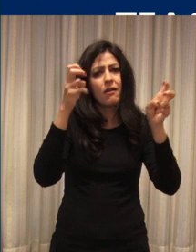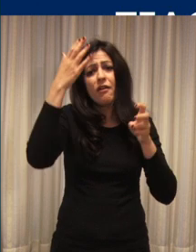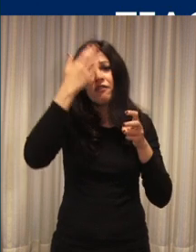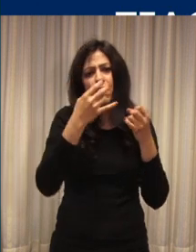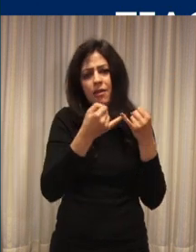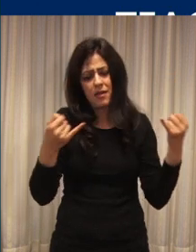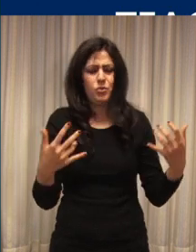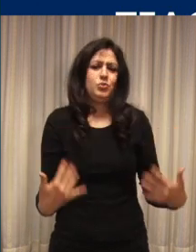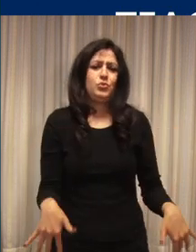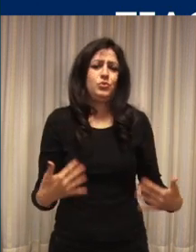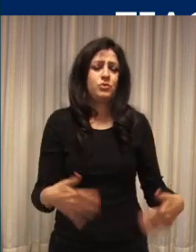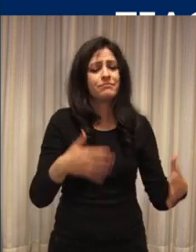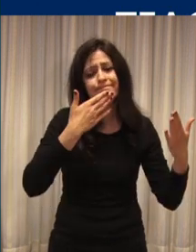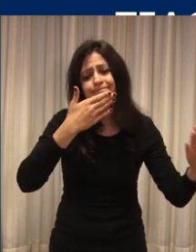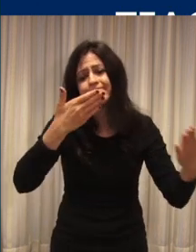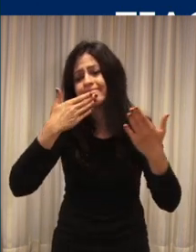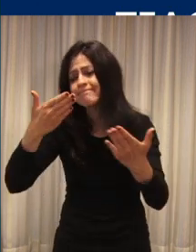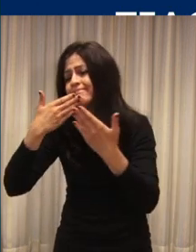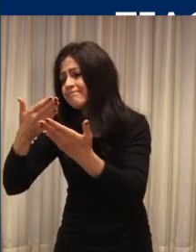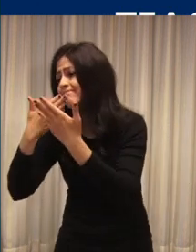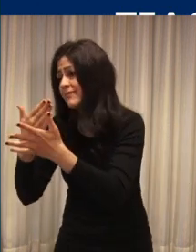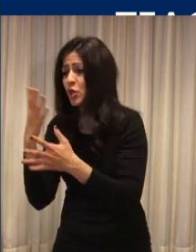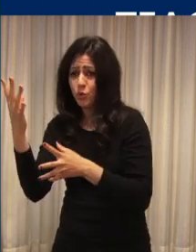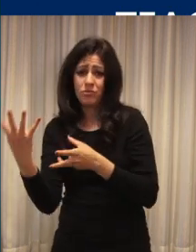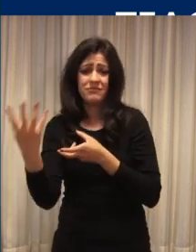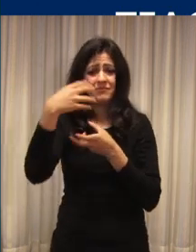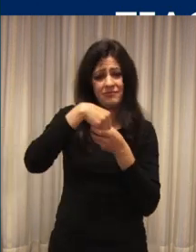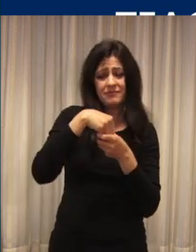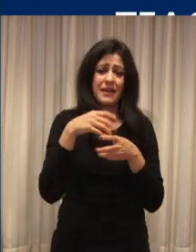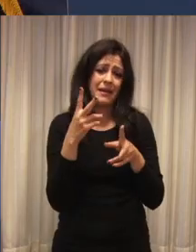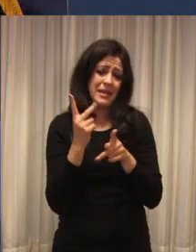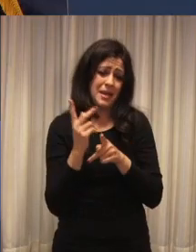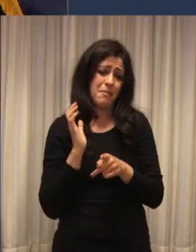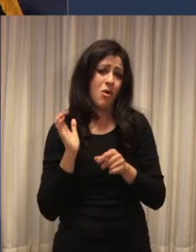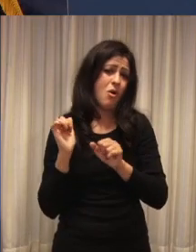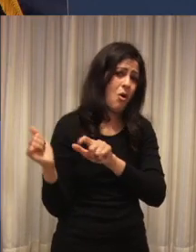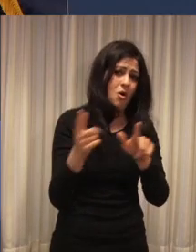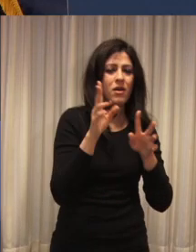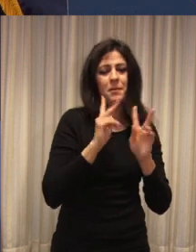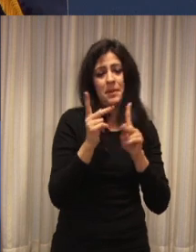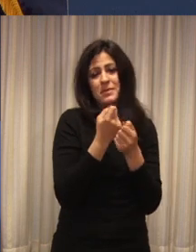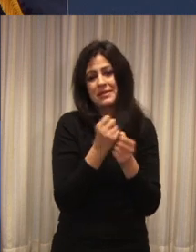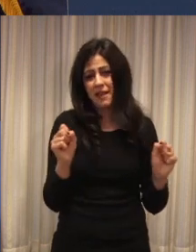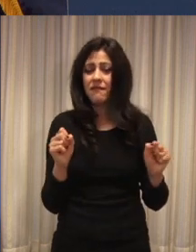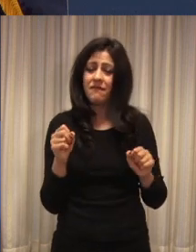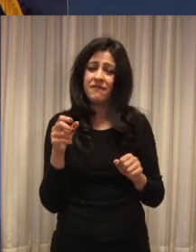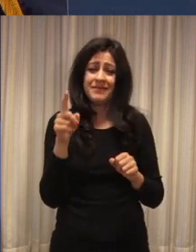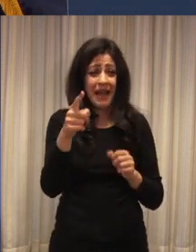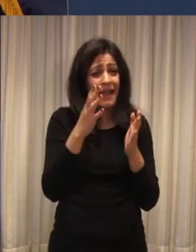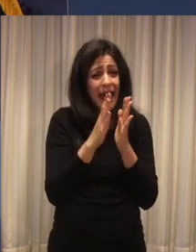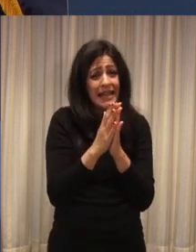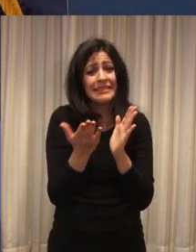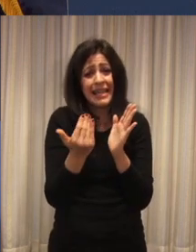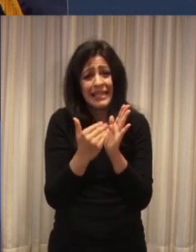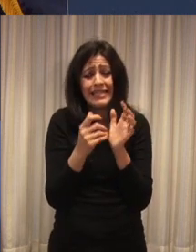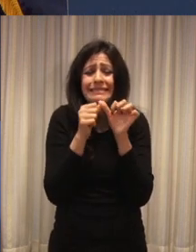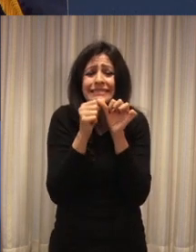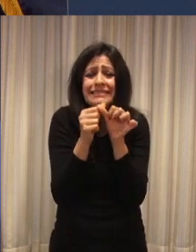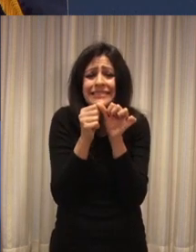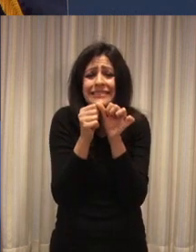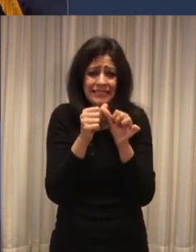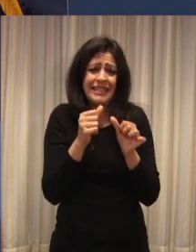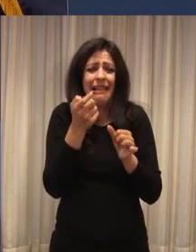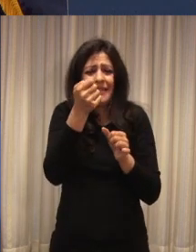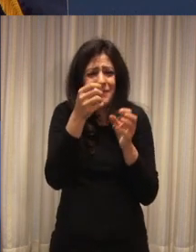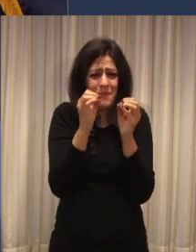that are doing their part to keep everyone safe. And again, I ask each of you to hang in there a little bit longer, do your